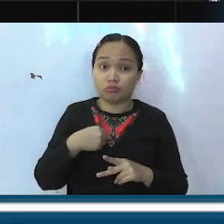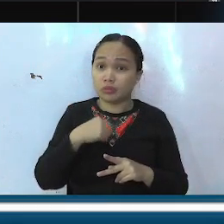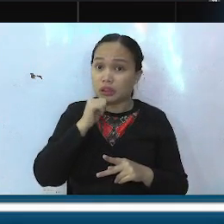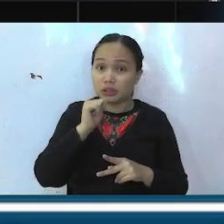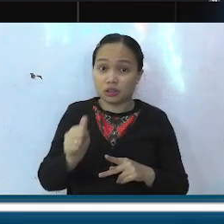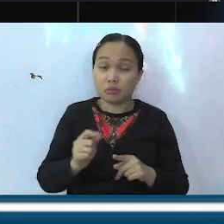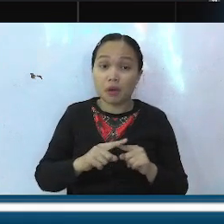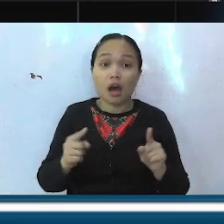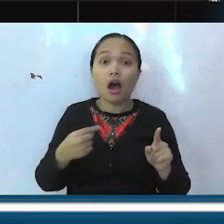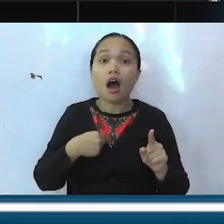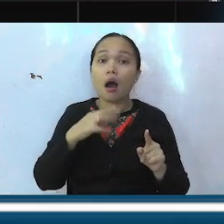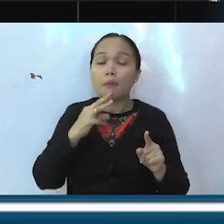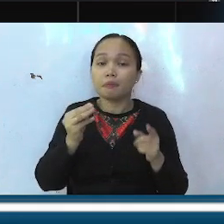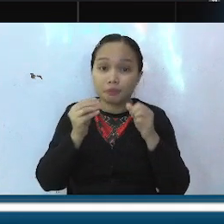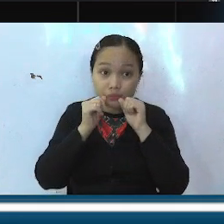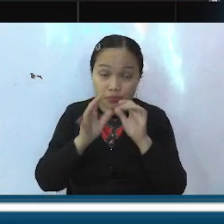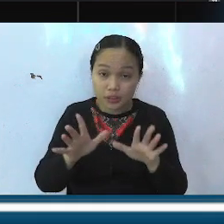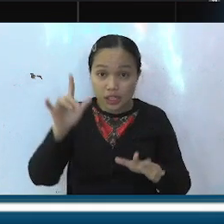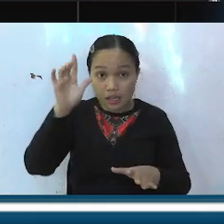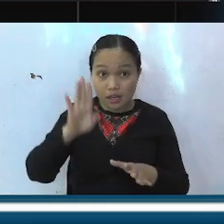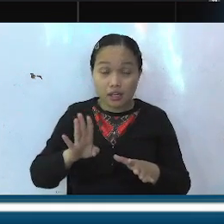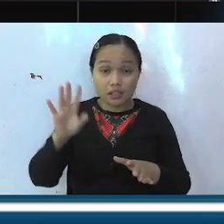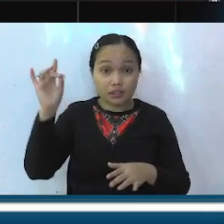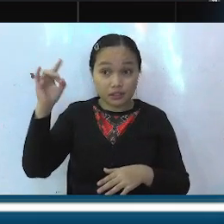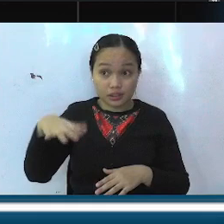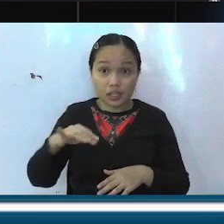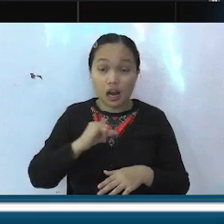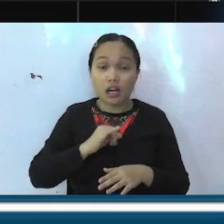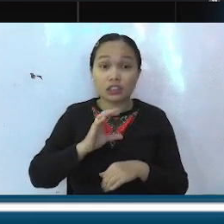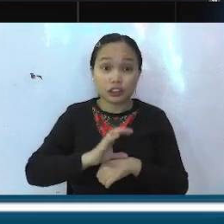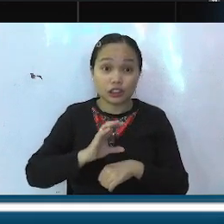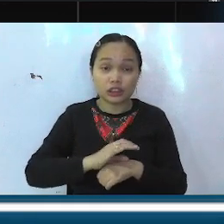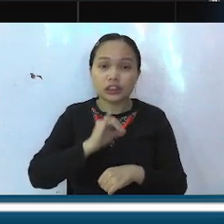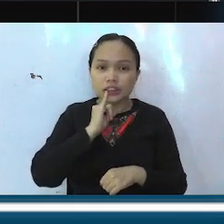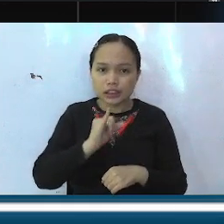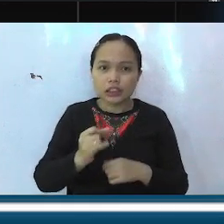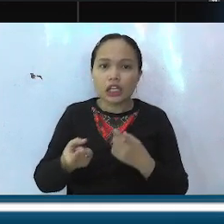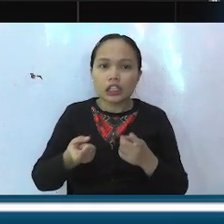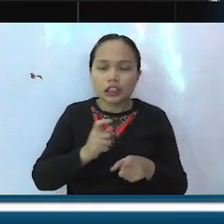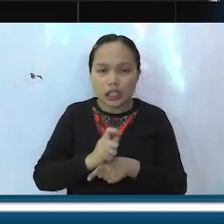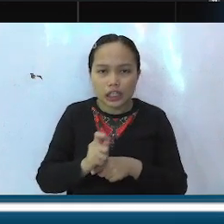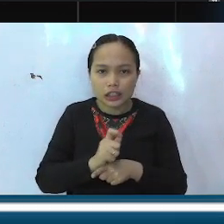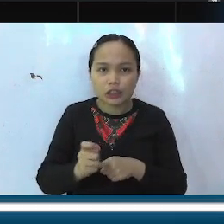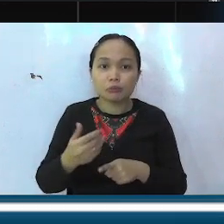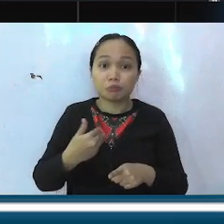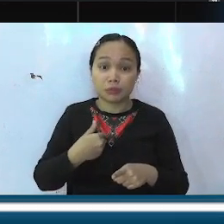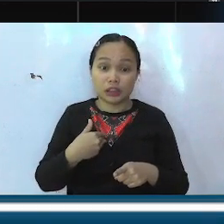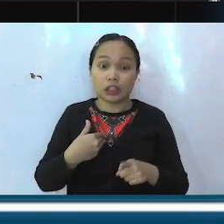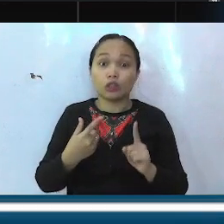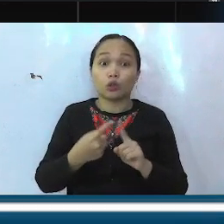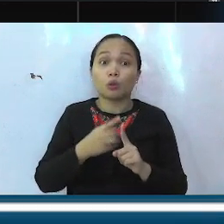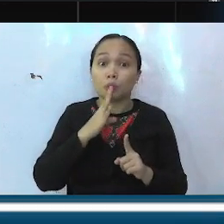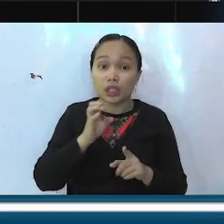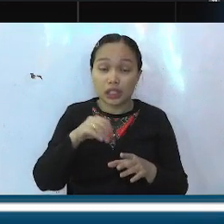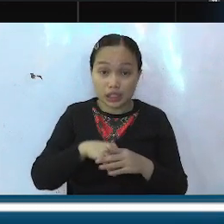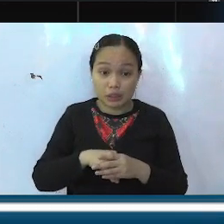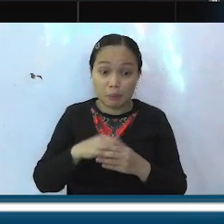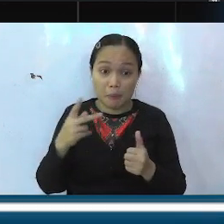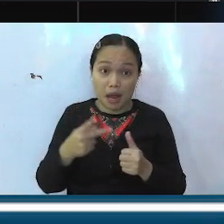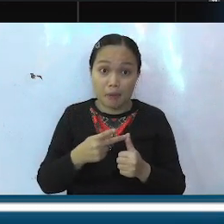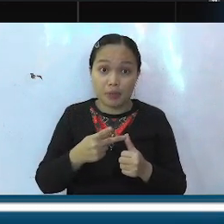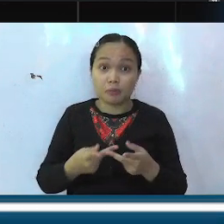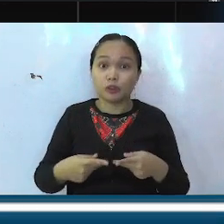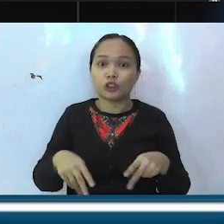I'm blessed by the grace of God that I'm the church is holding me up to be in the primary position. Amen. Sabi nga namin sa inyo, young people,